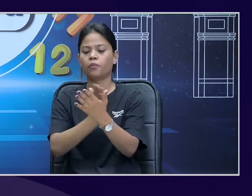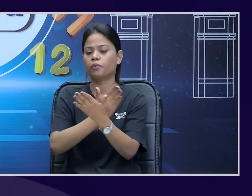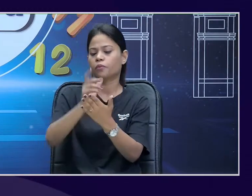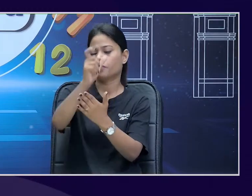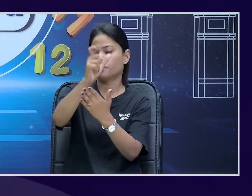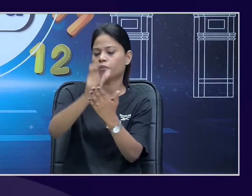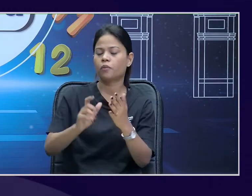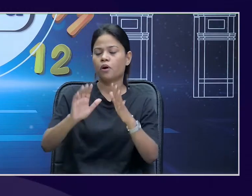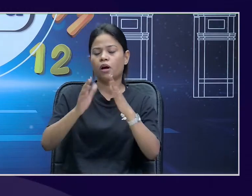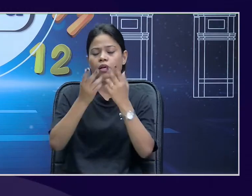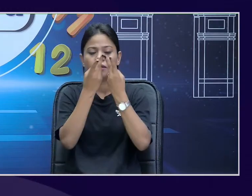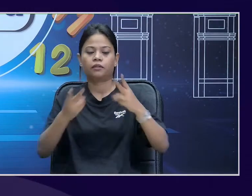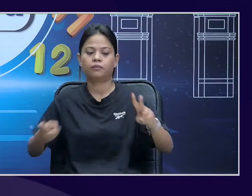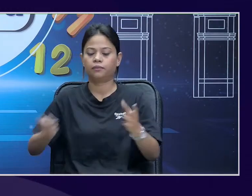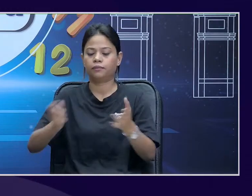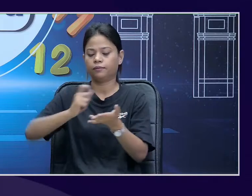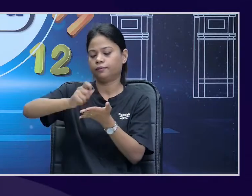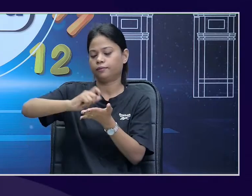in the